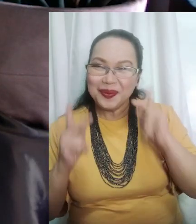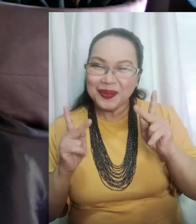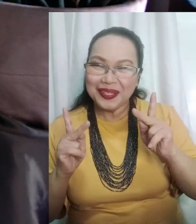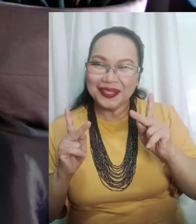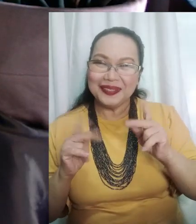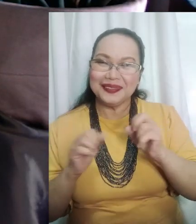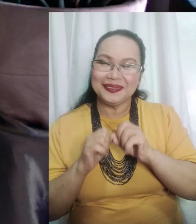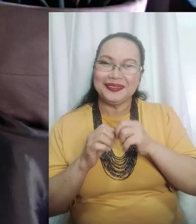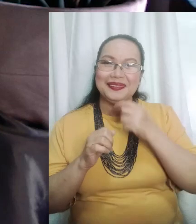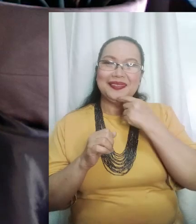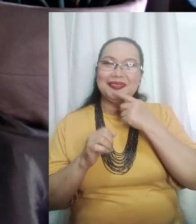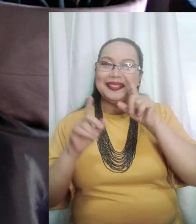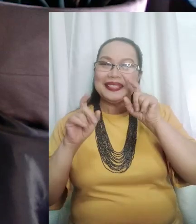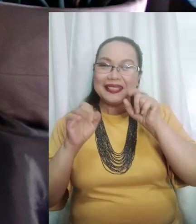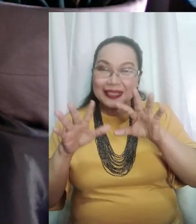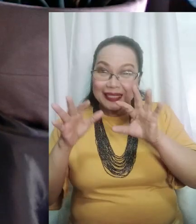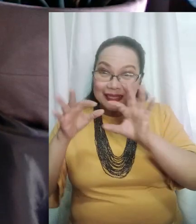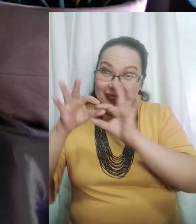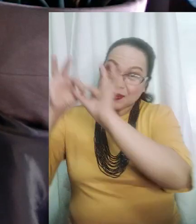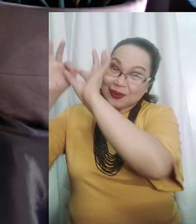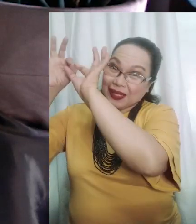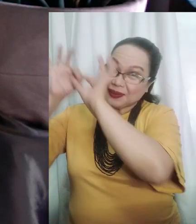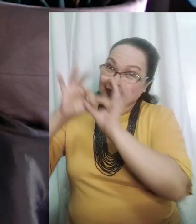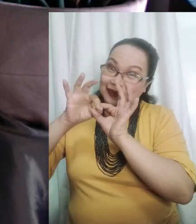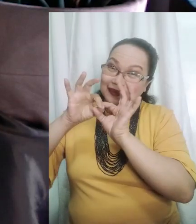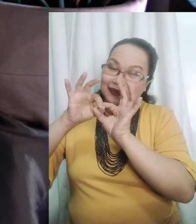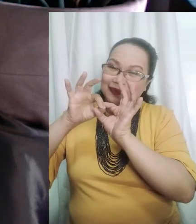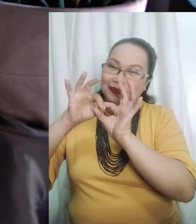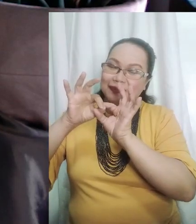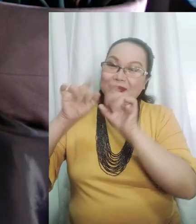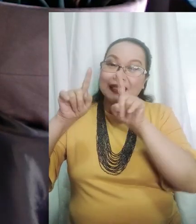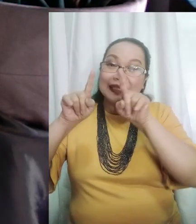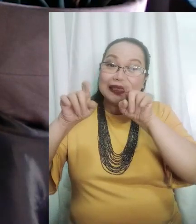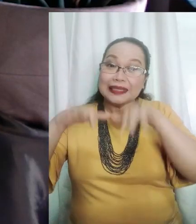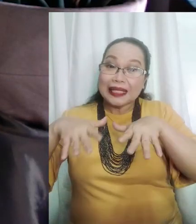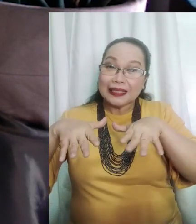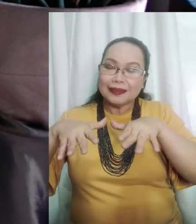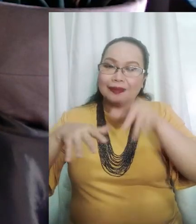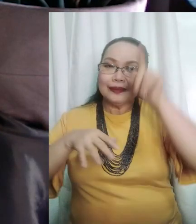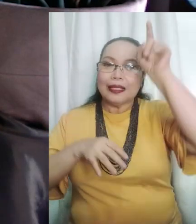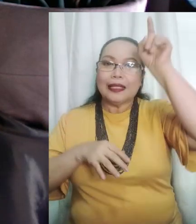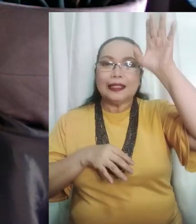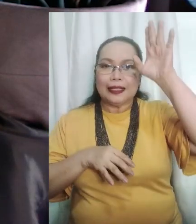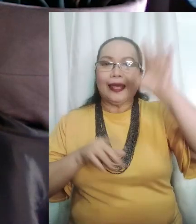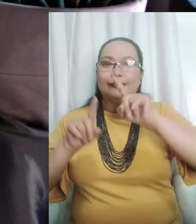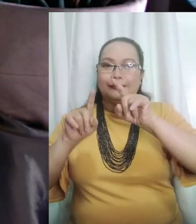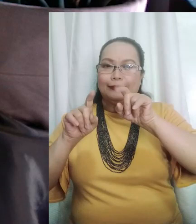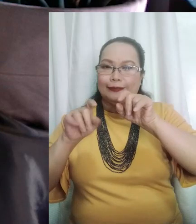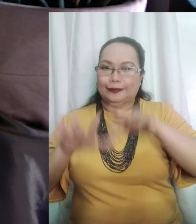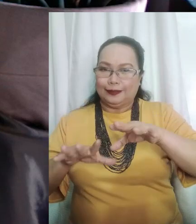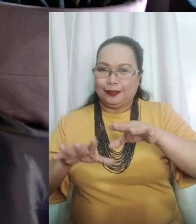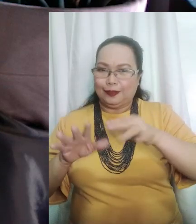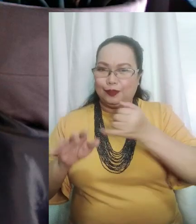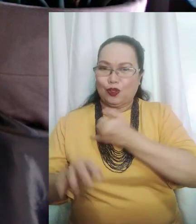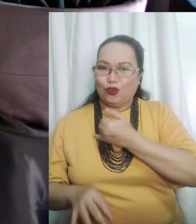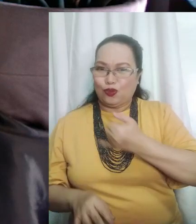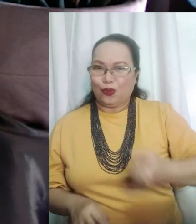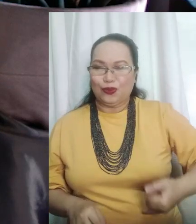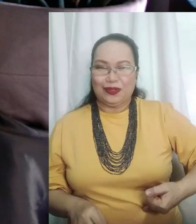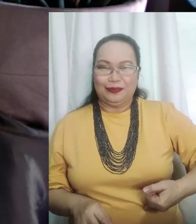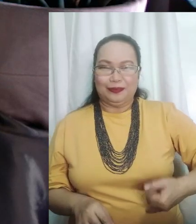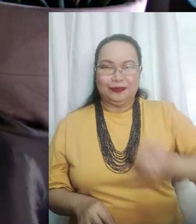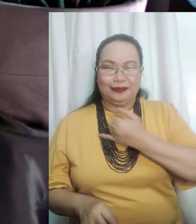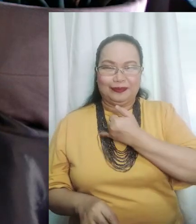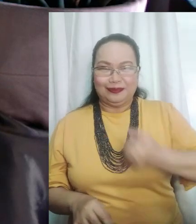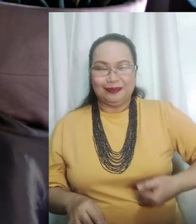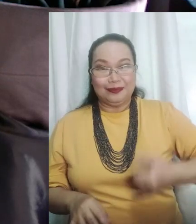Okay, the tested connection. God tested Joseph. And he tested